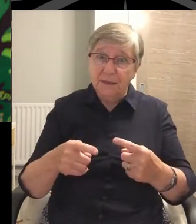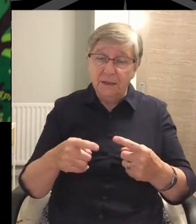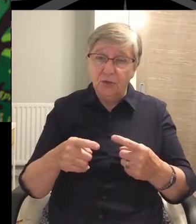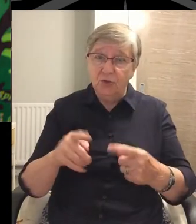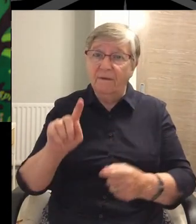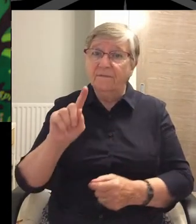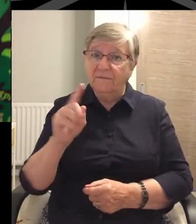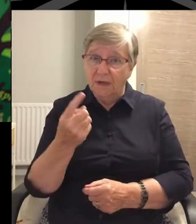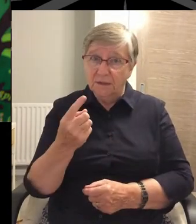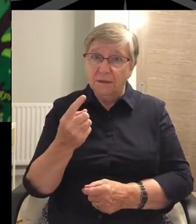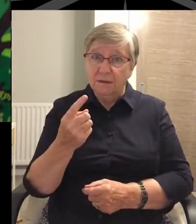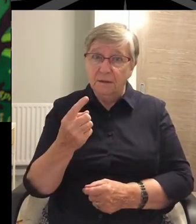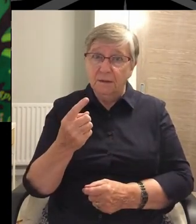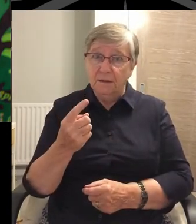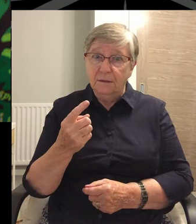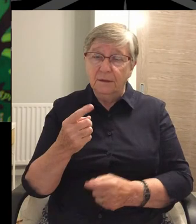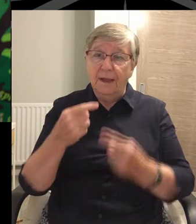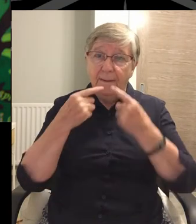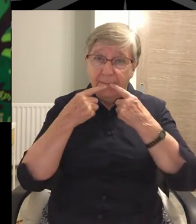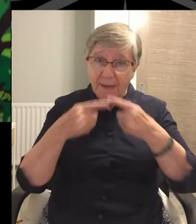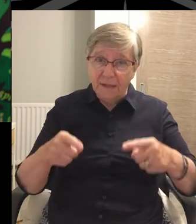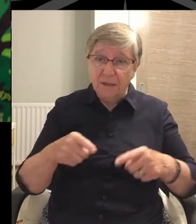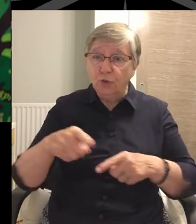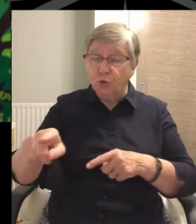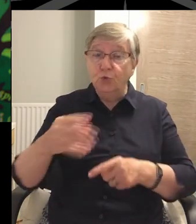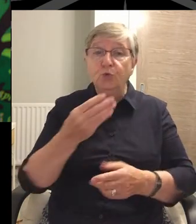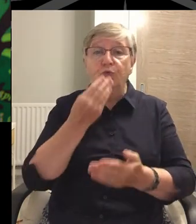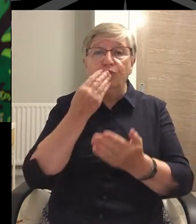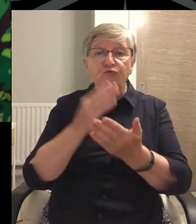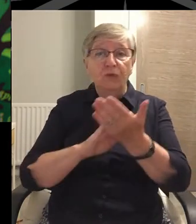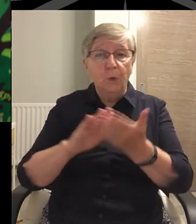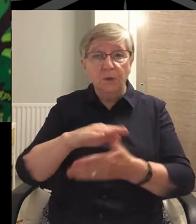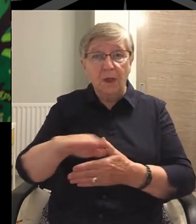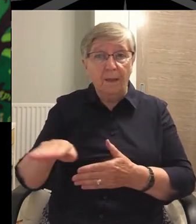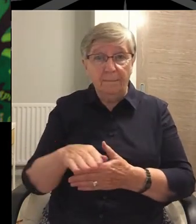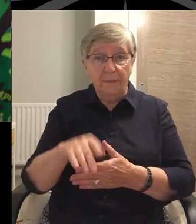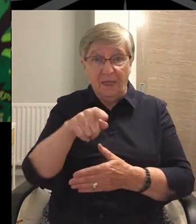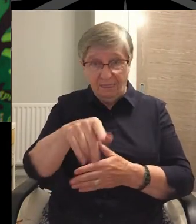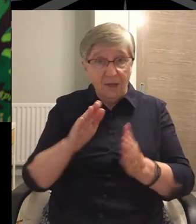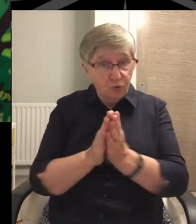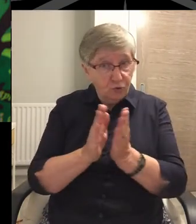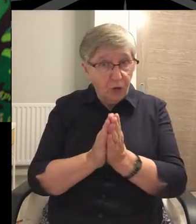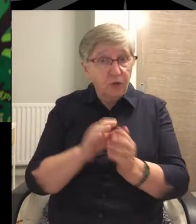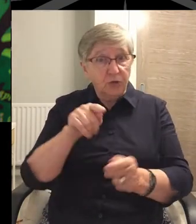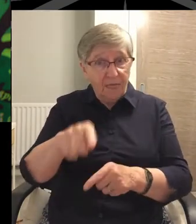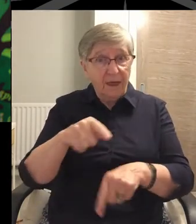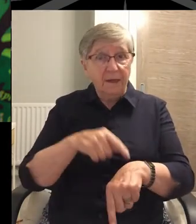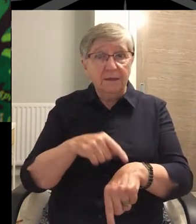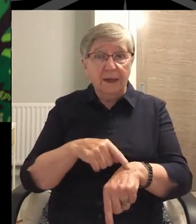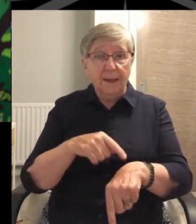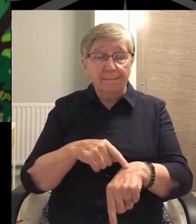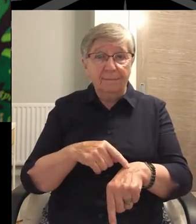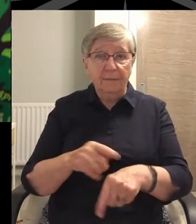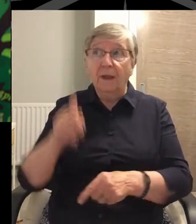Ezekiel's message is first and foremost a message to Jerusalem, to the church of his day.